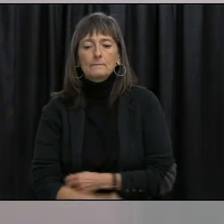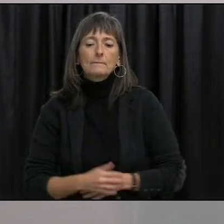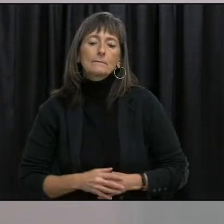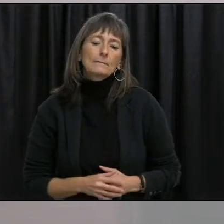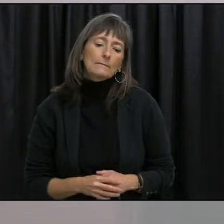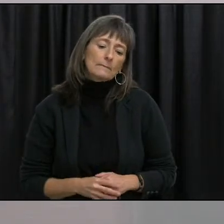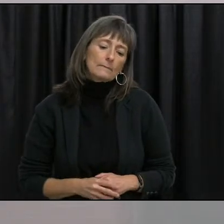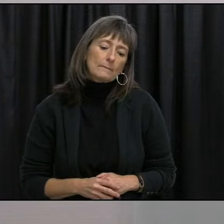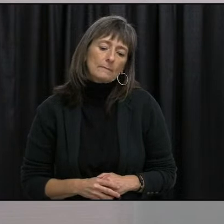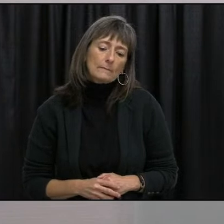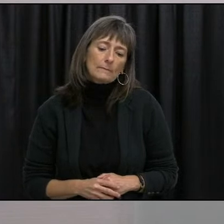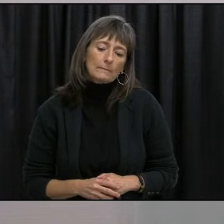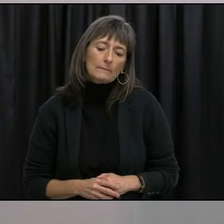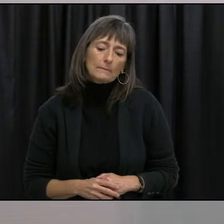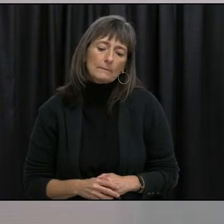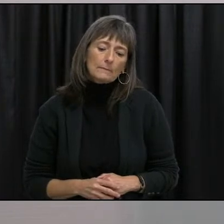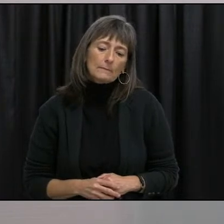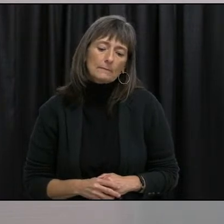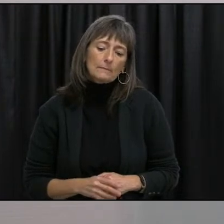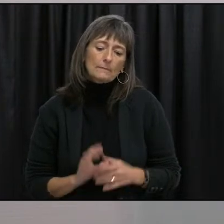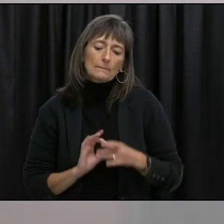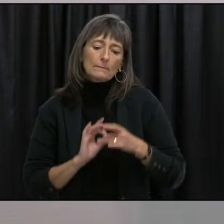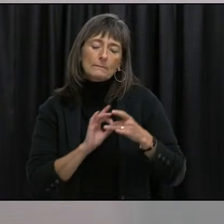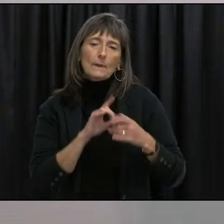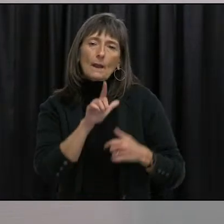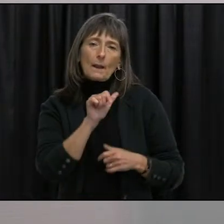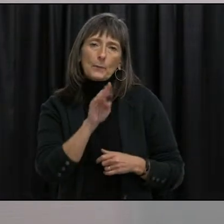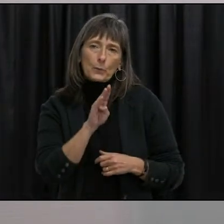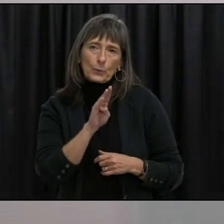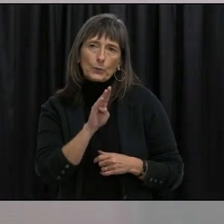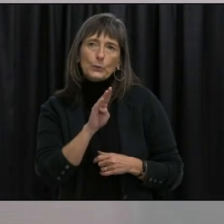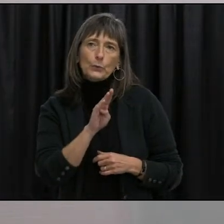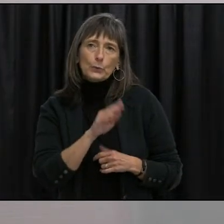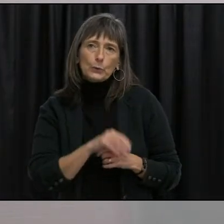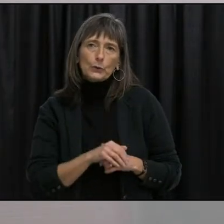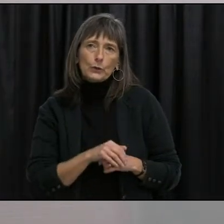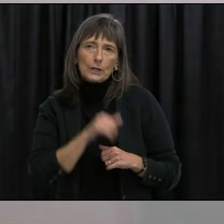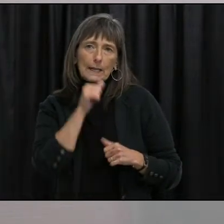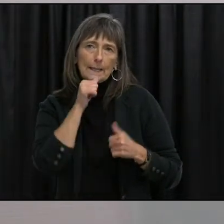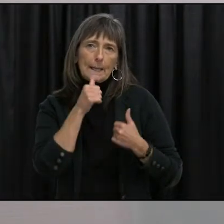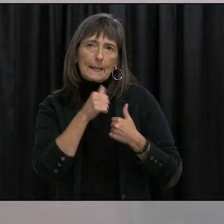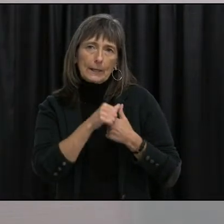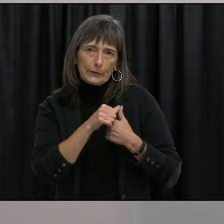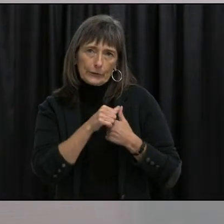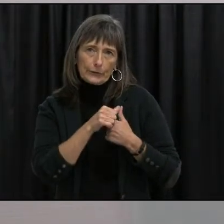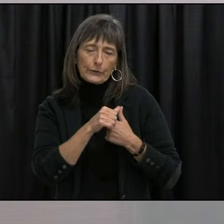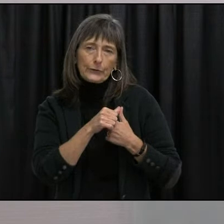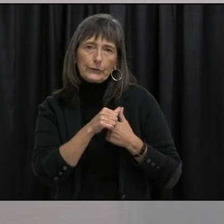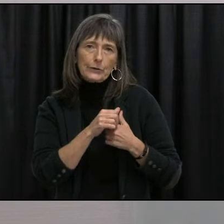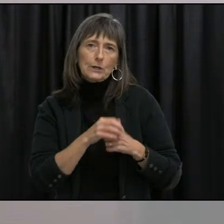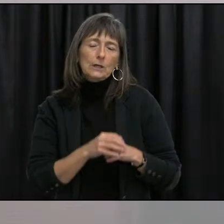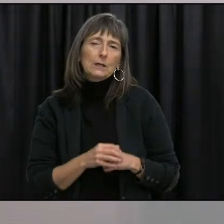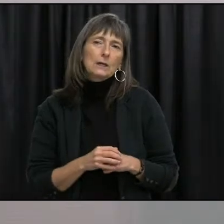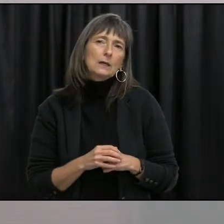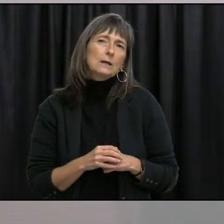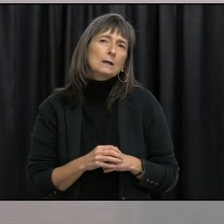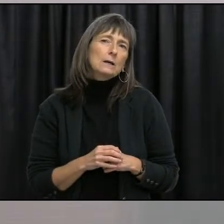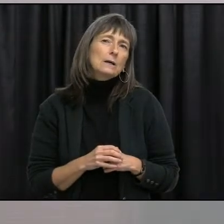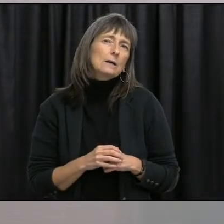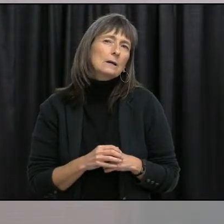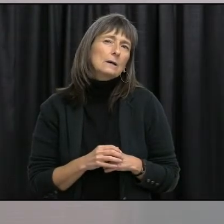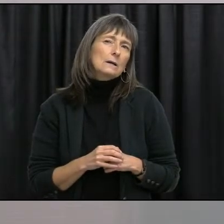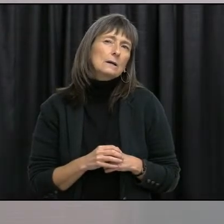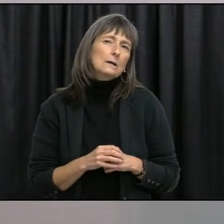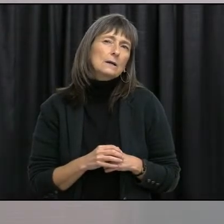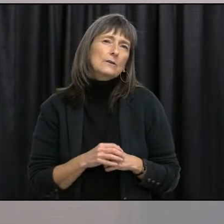Hi, I'd like to revisit Labrador briefly. That is, I understand that the health authority